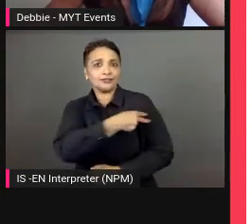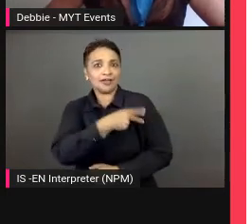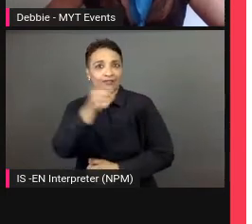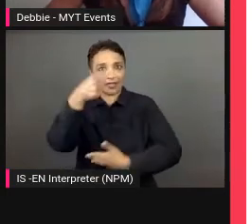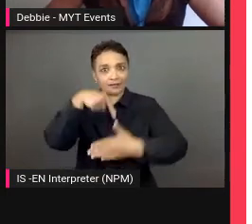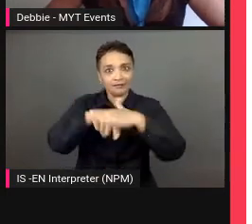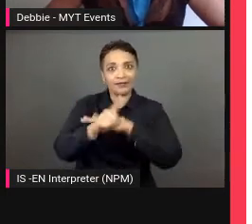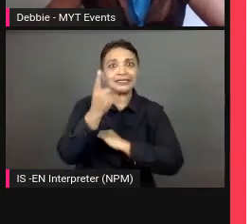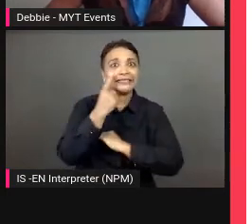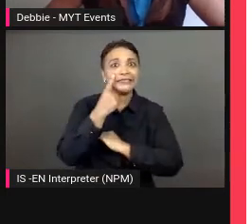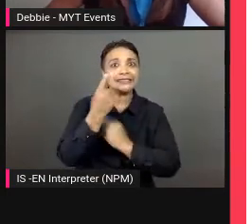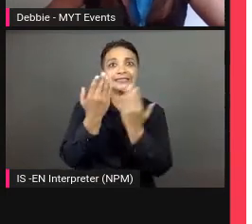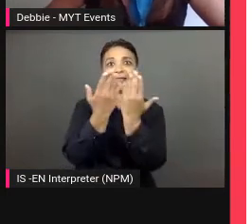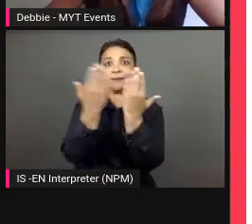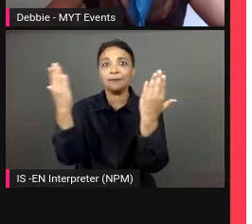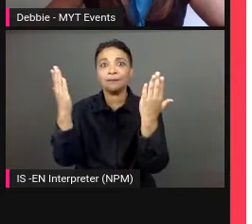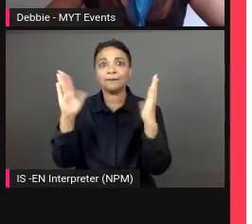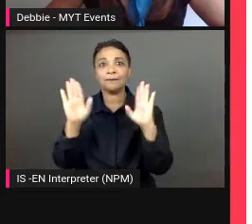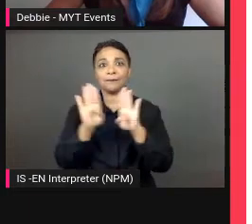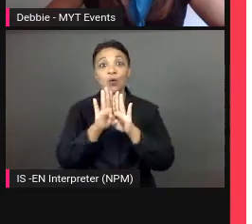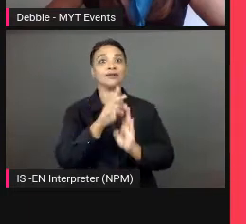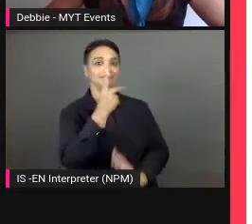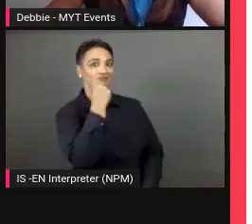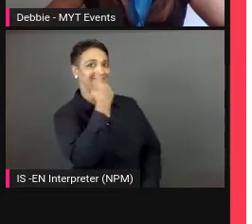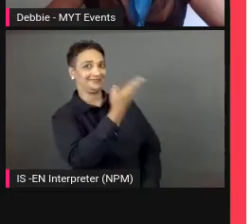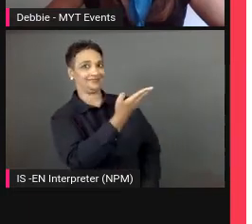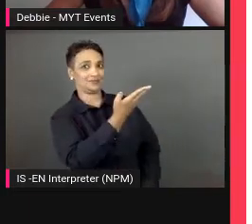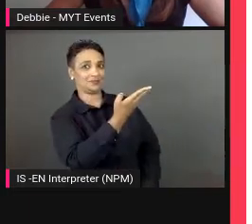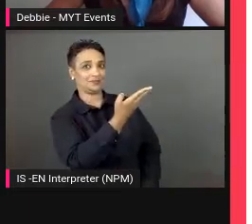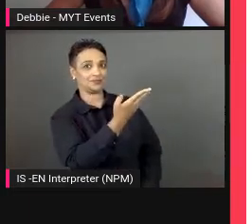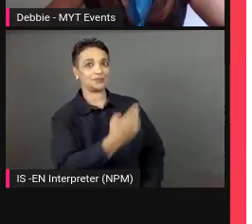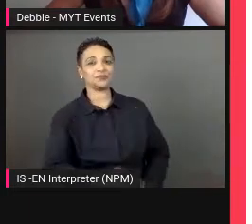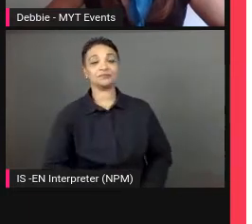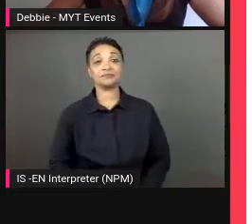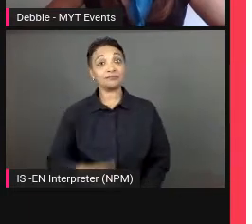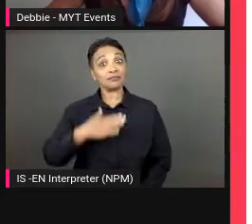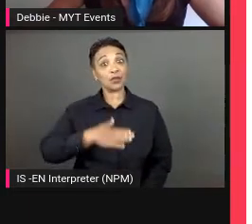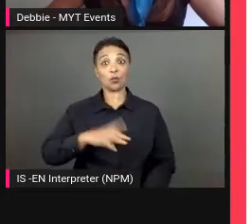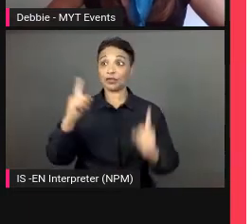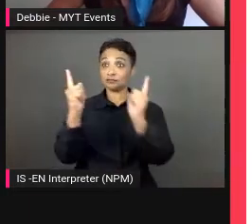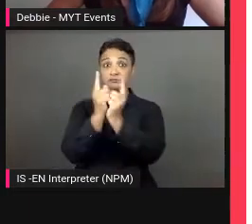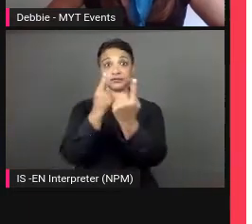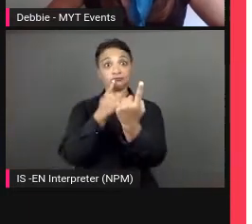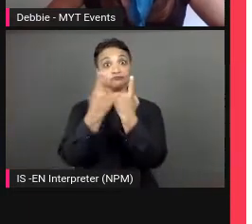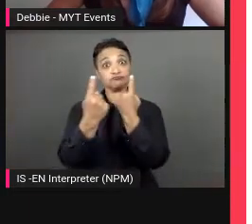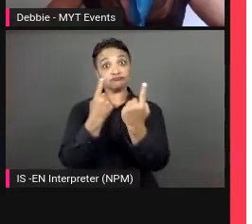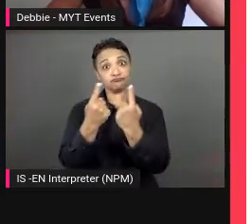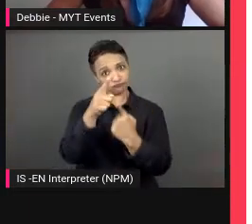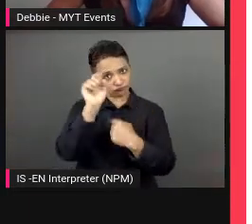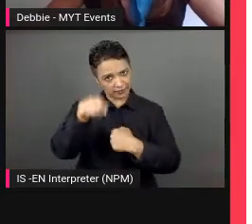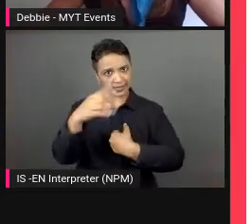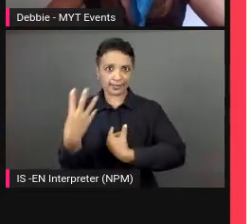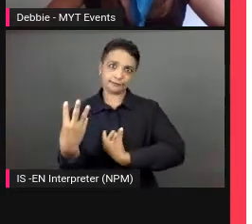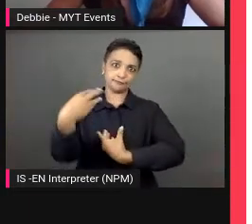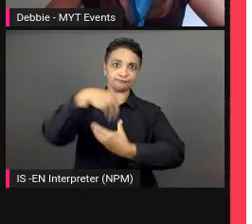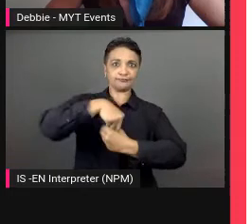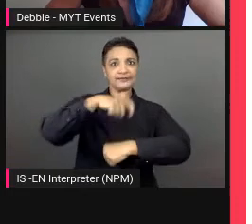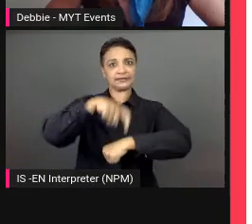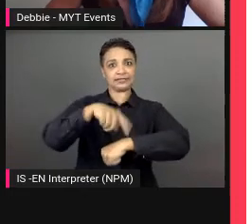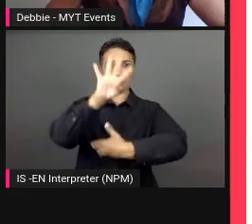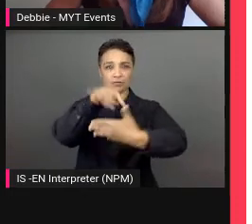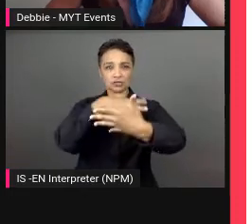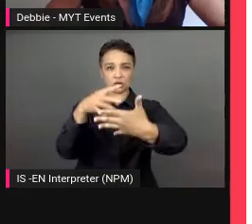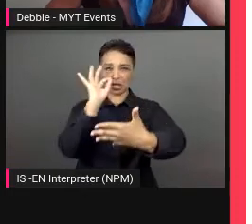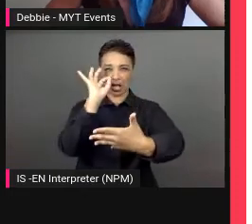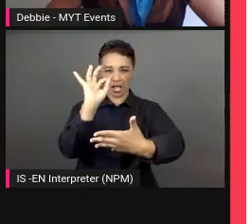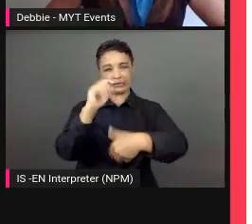expo button, again from the reception area. And if you'd like to have a conversation with the team, just make sure you join at one of the scheduled times. So